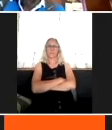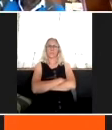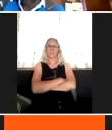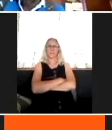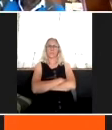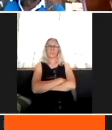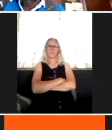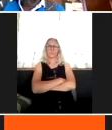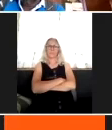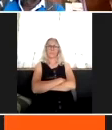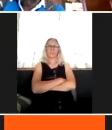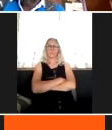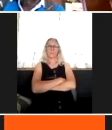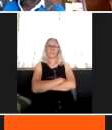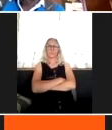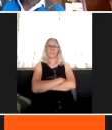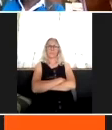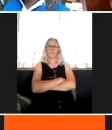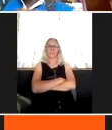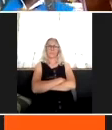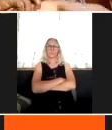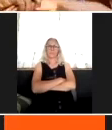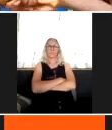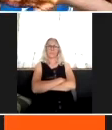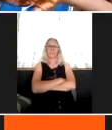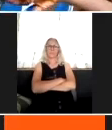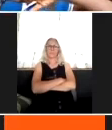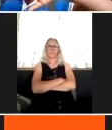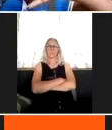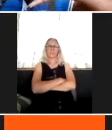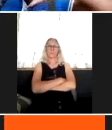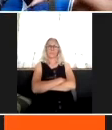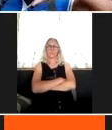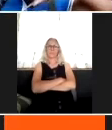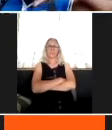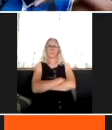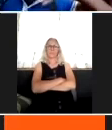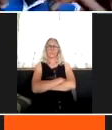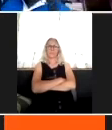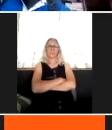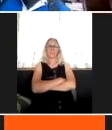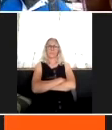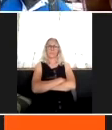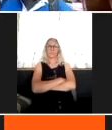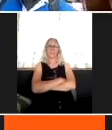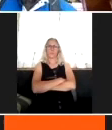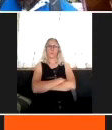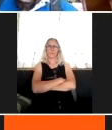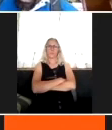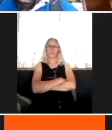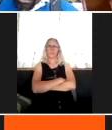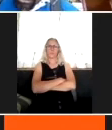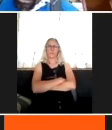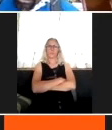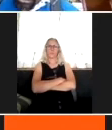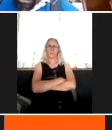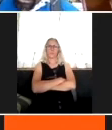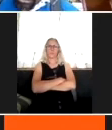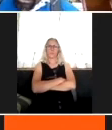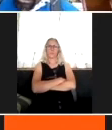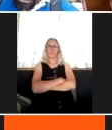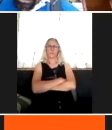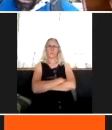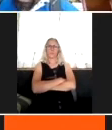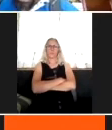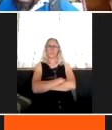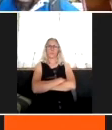1:26 and we are going to put our name where he said, God said, let us make man we are going to